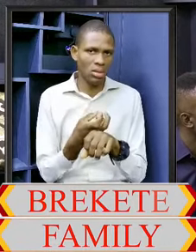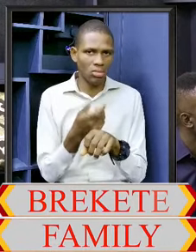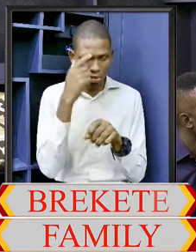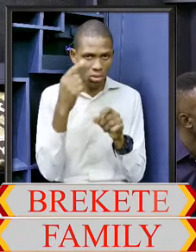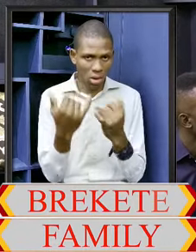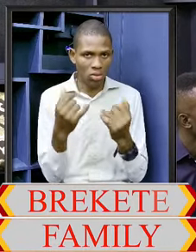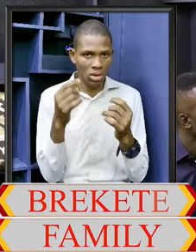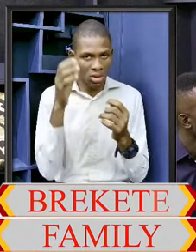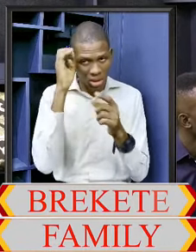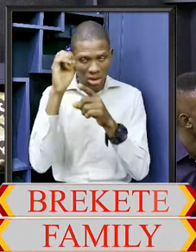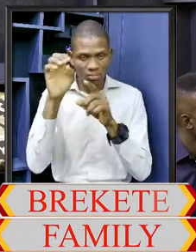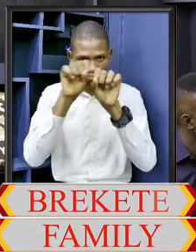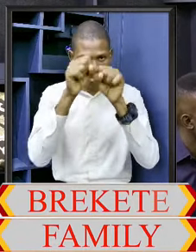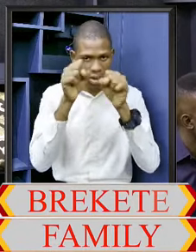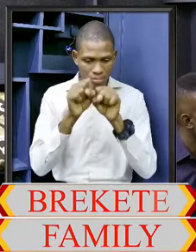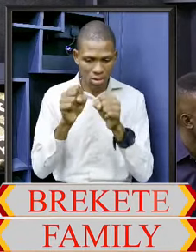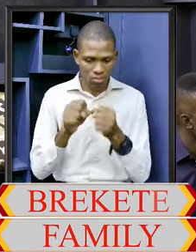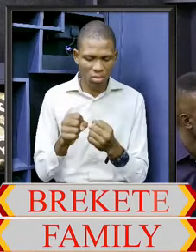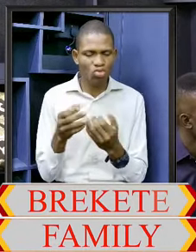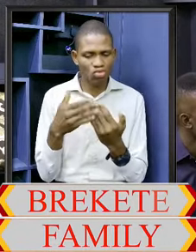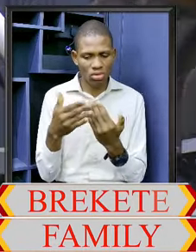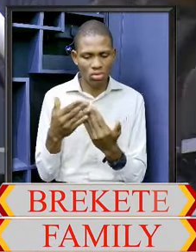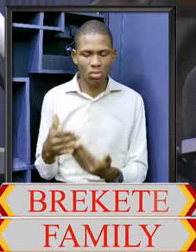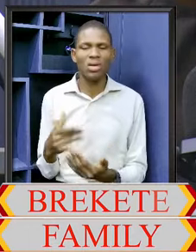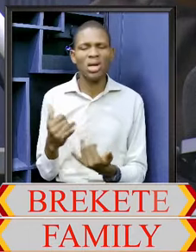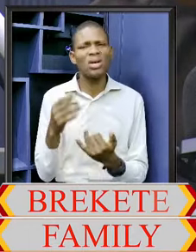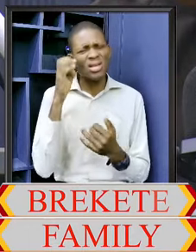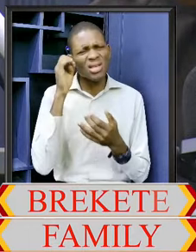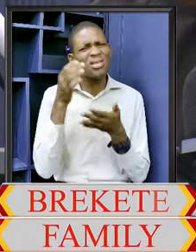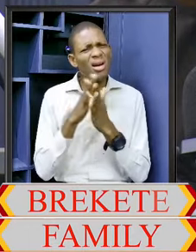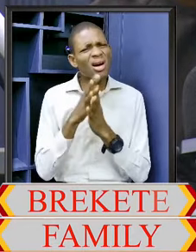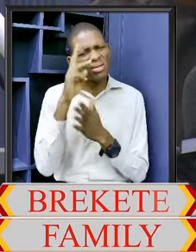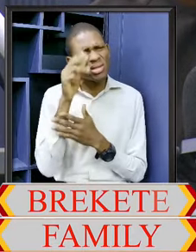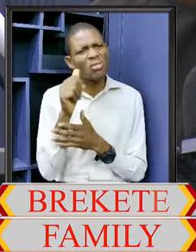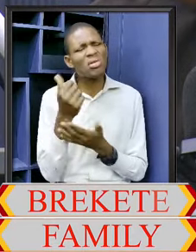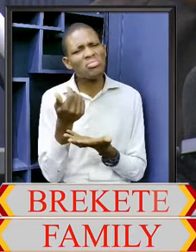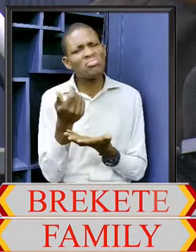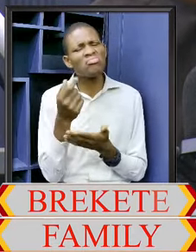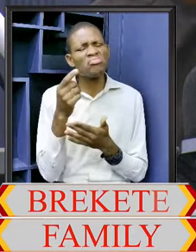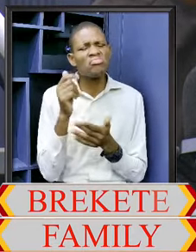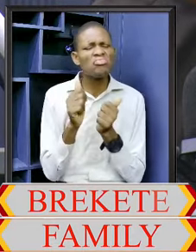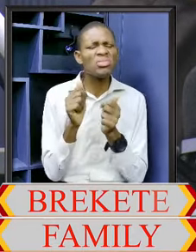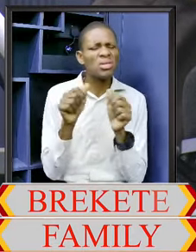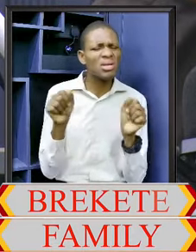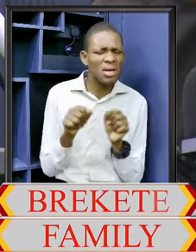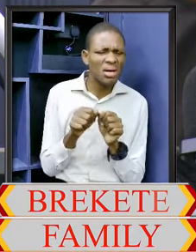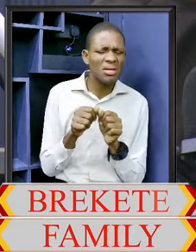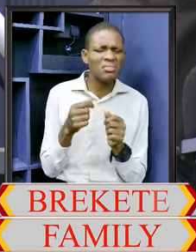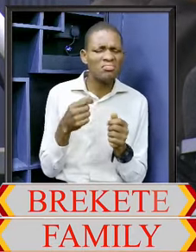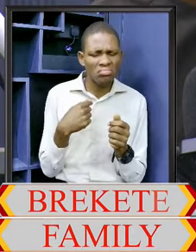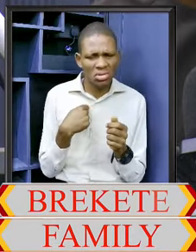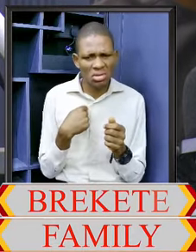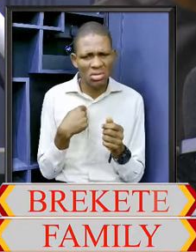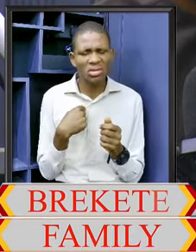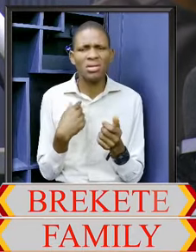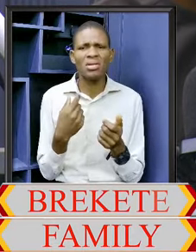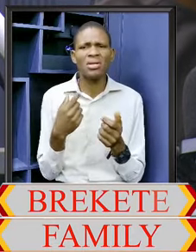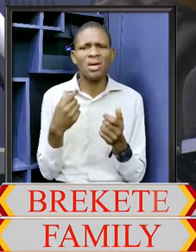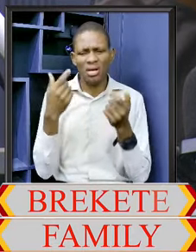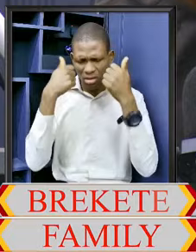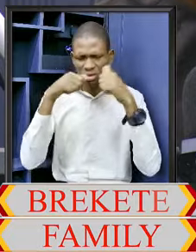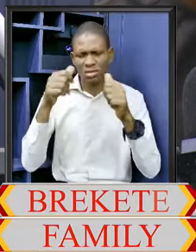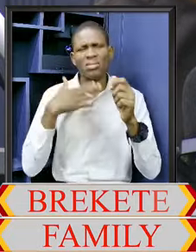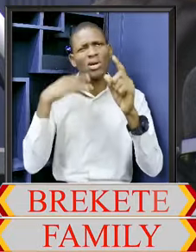The thing where he go begin ask himself now be say, okay, what are the things that I need to do to achieve my